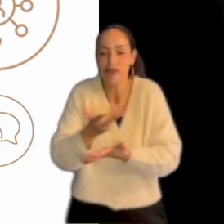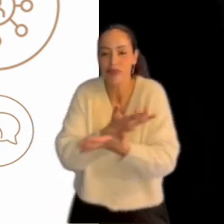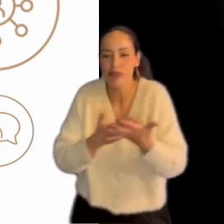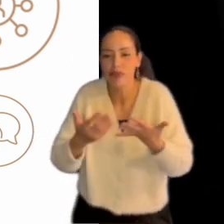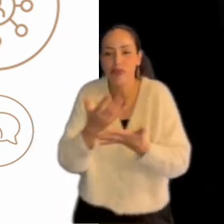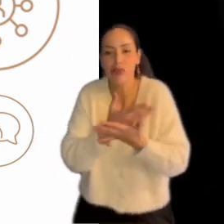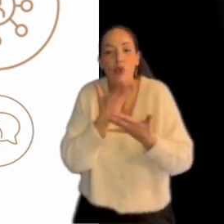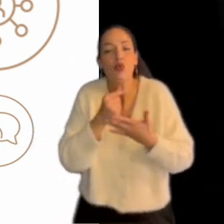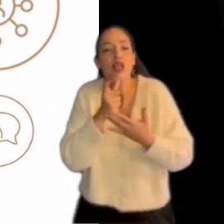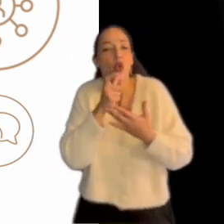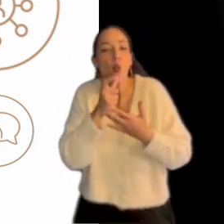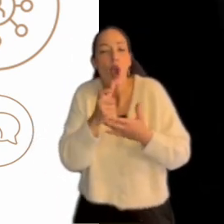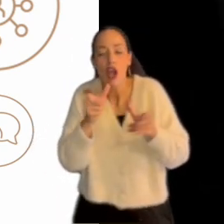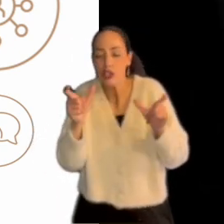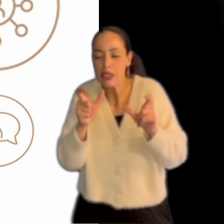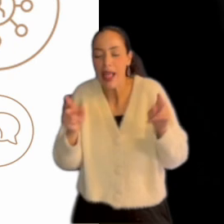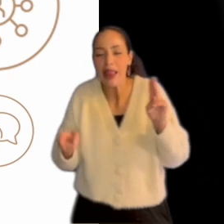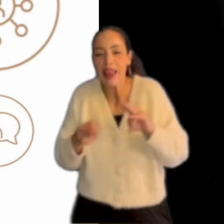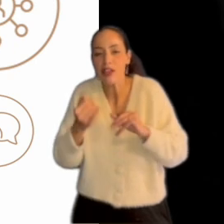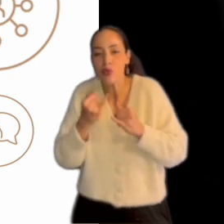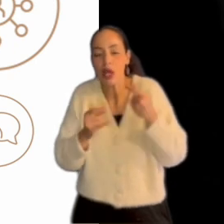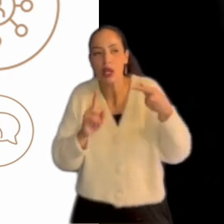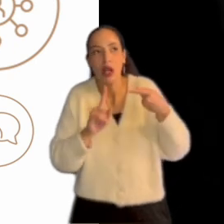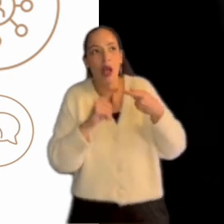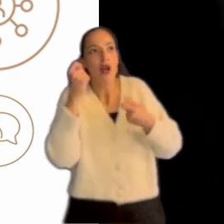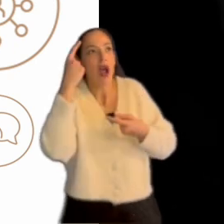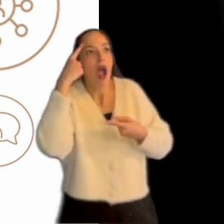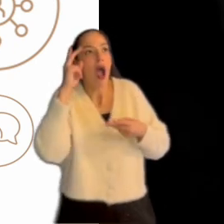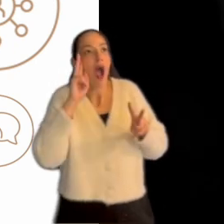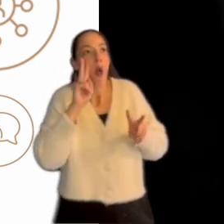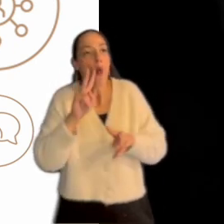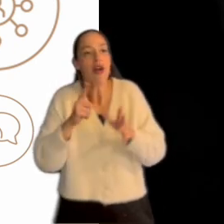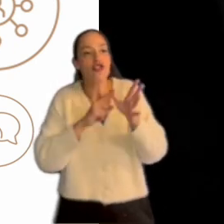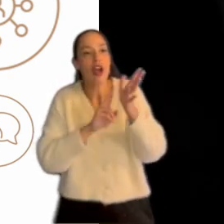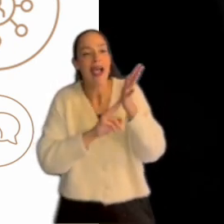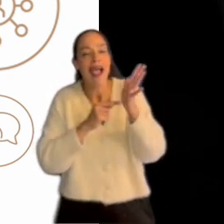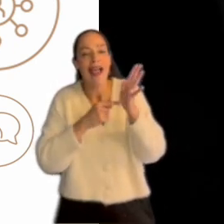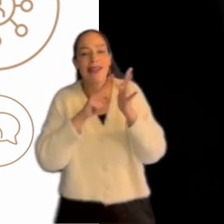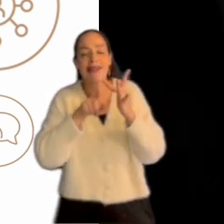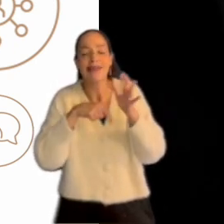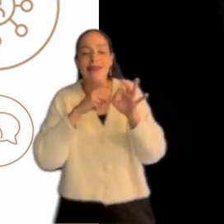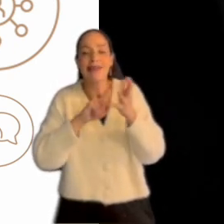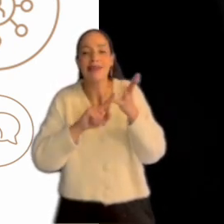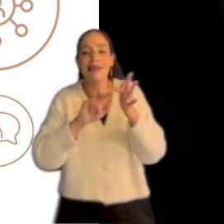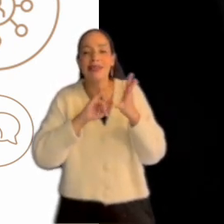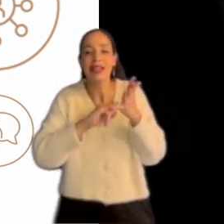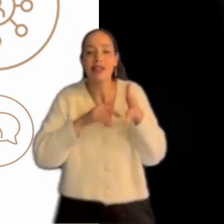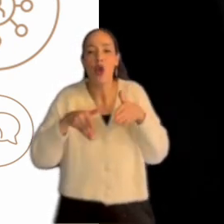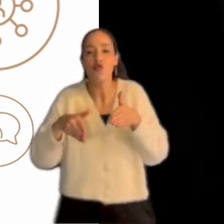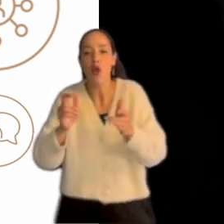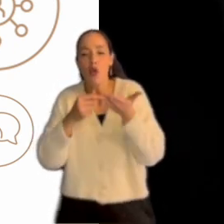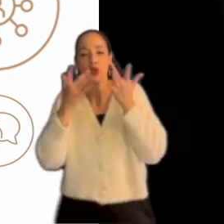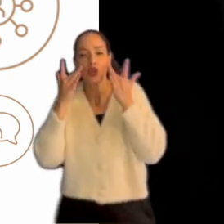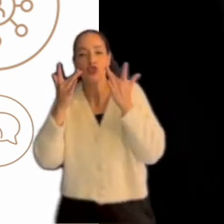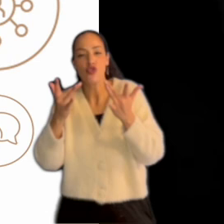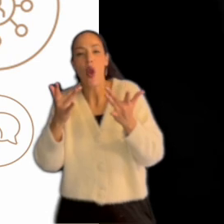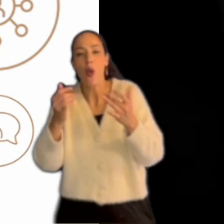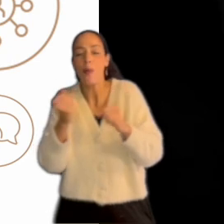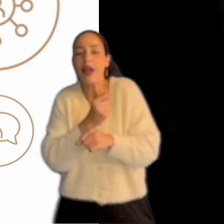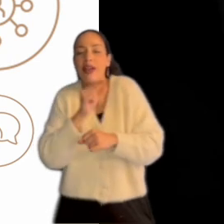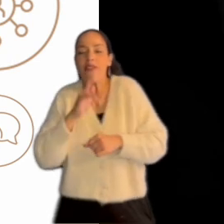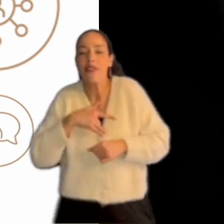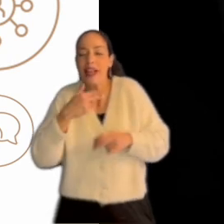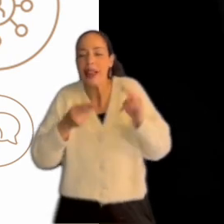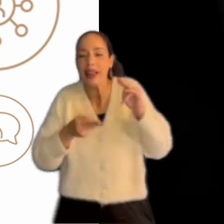worse. And so from here we began. We asked questions about why and how it made her feel less worse and how often she watched it, how